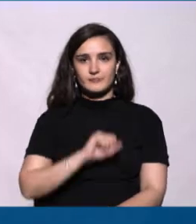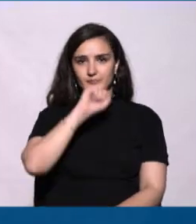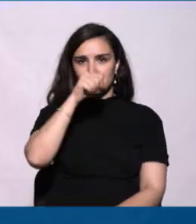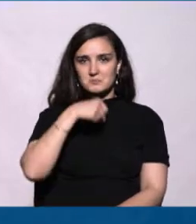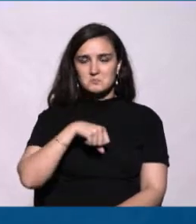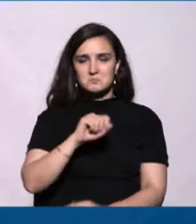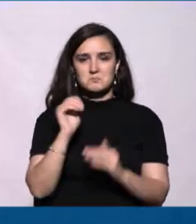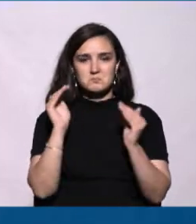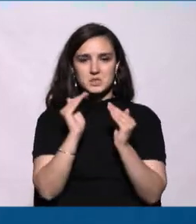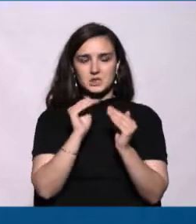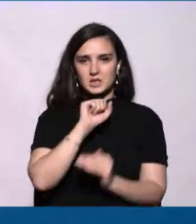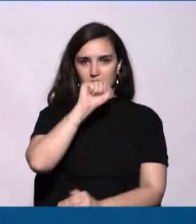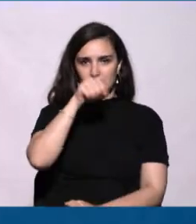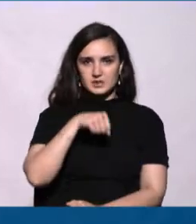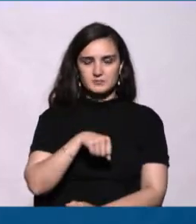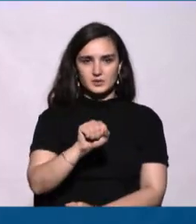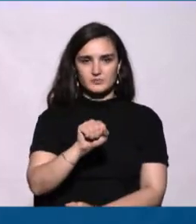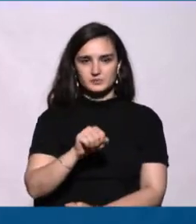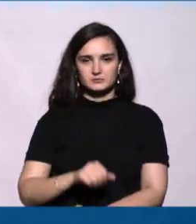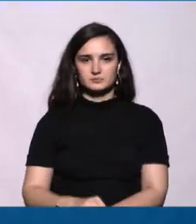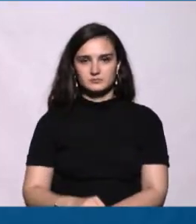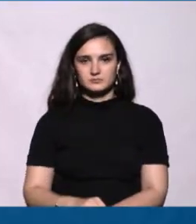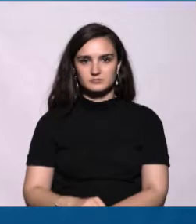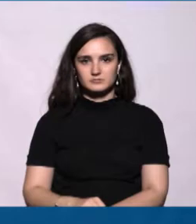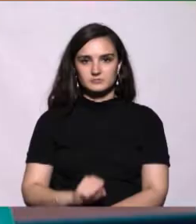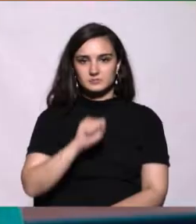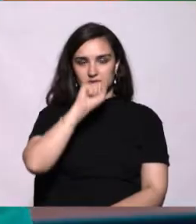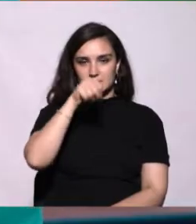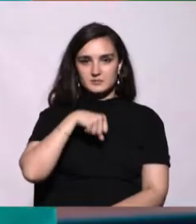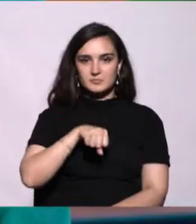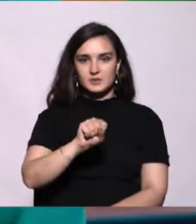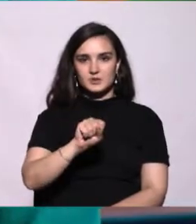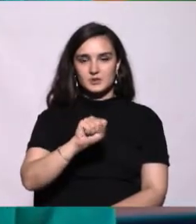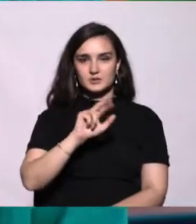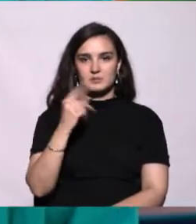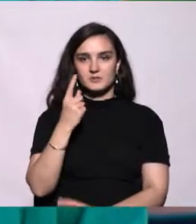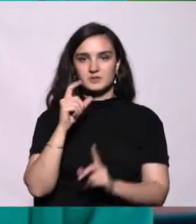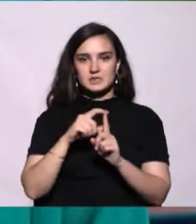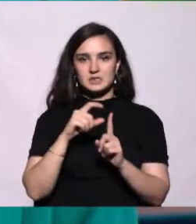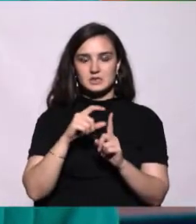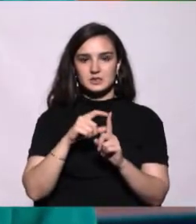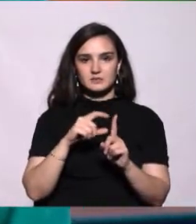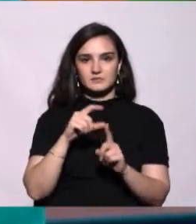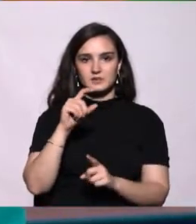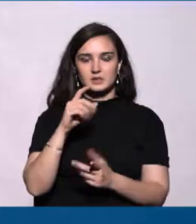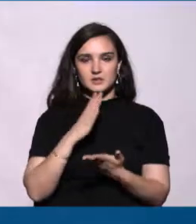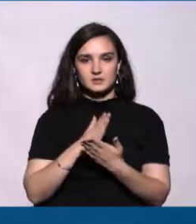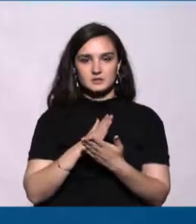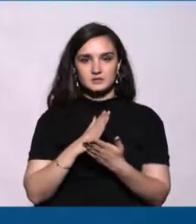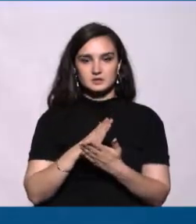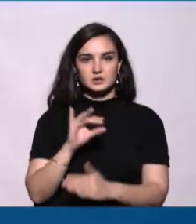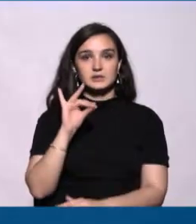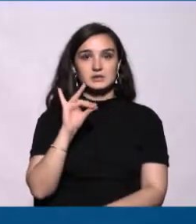elephant. Elephant. Elephant. Spilo. And the first letter for this word is